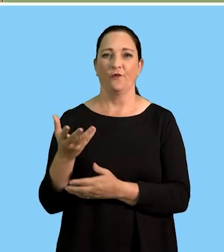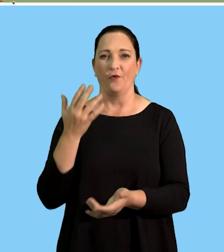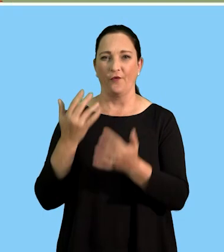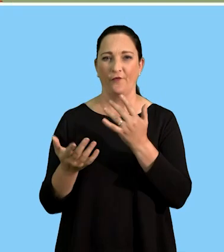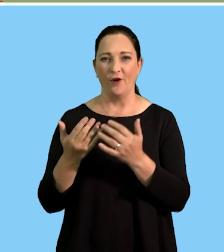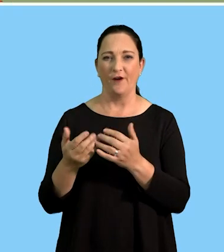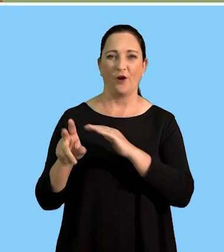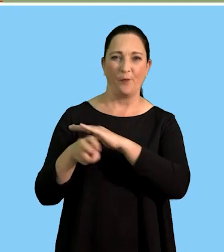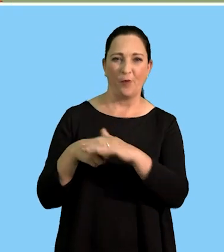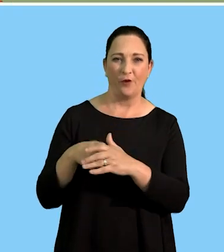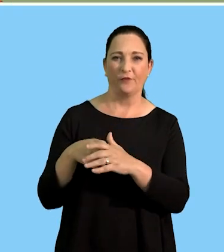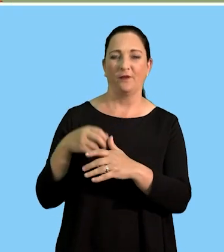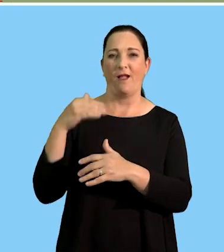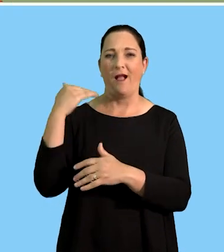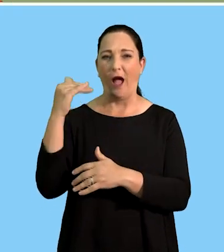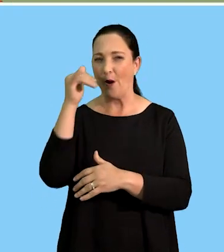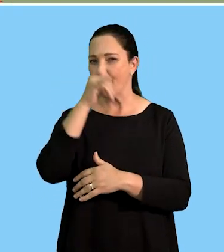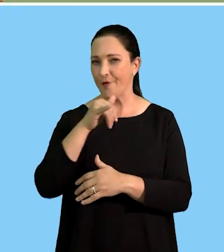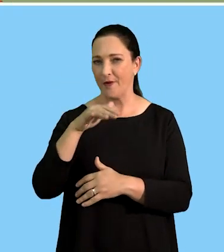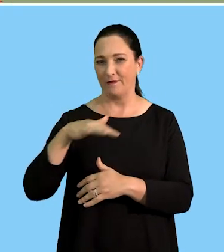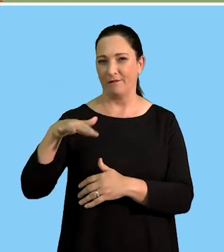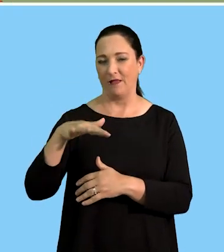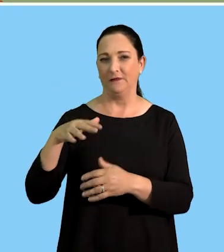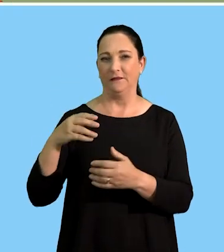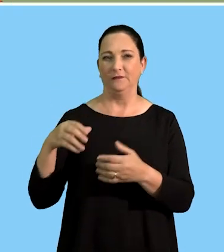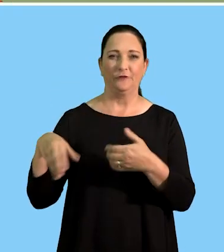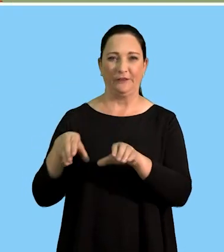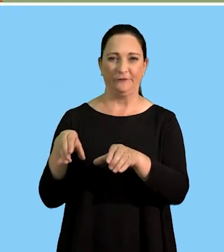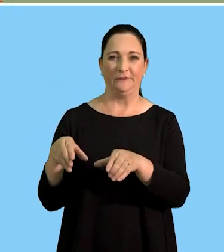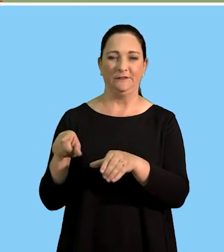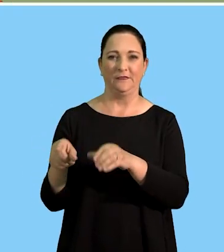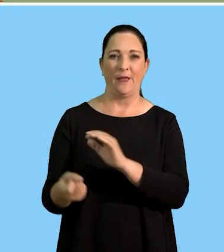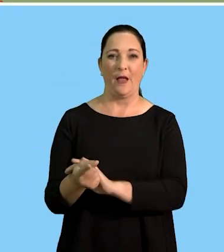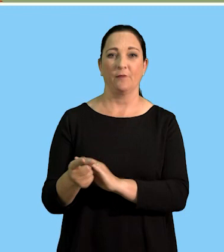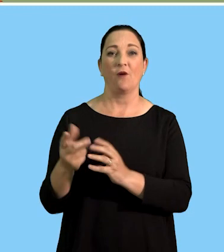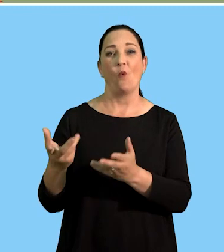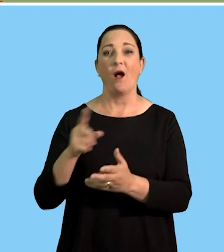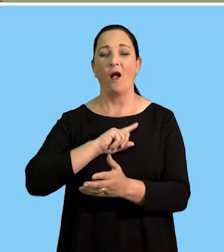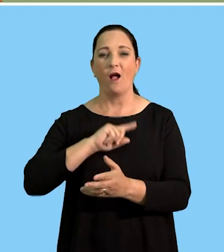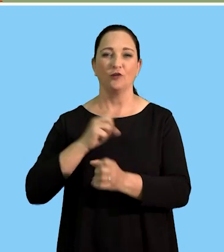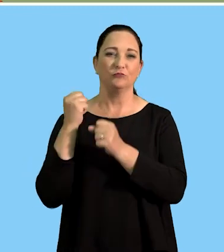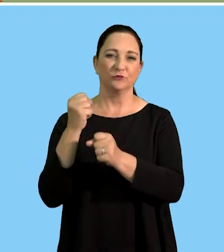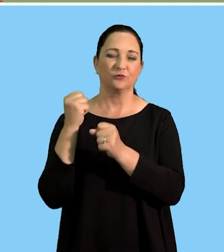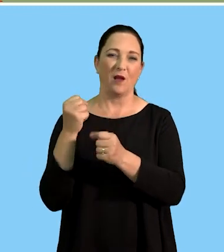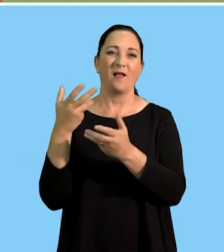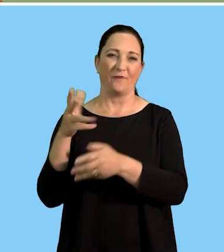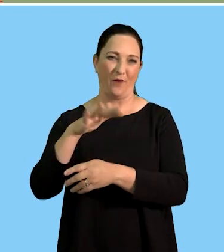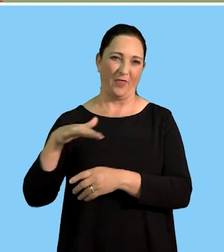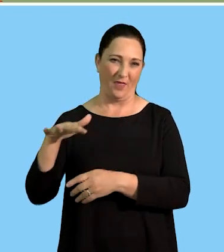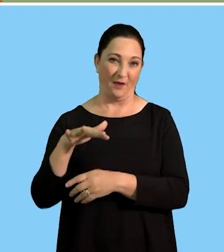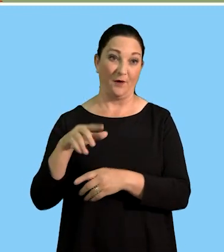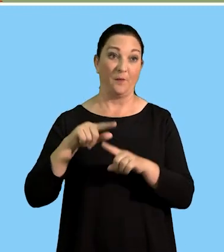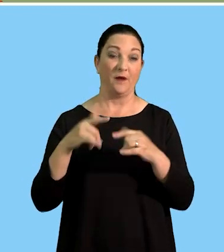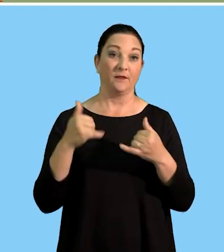the surrounding areas. So we have A, which says to us now as a question, quote 3